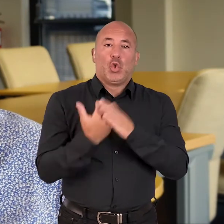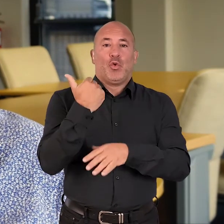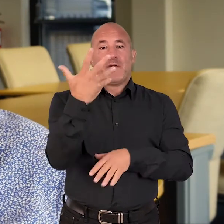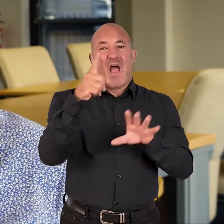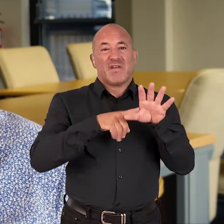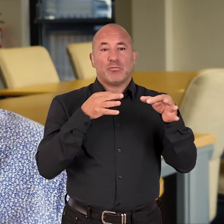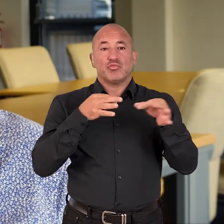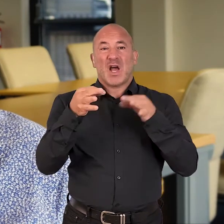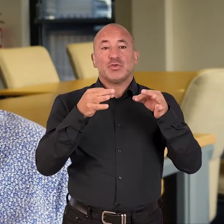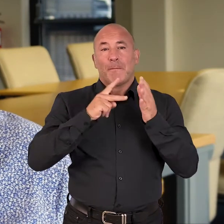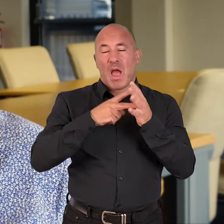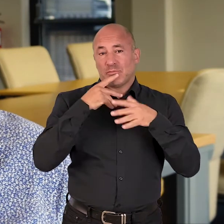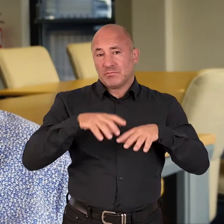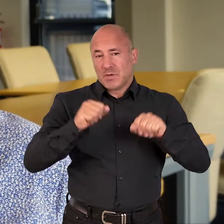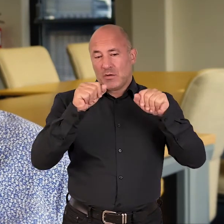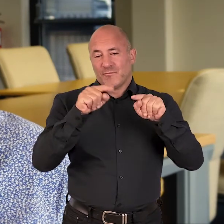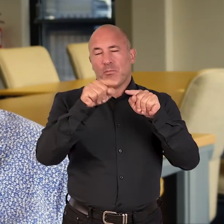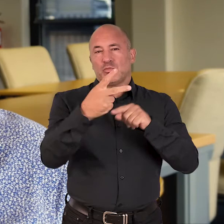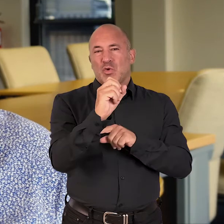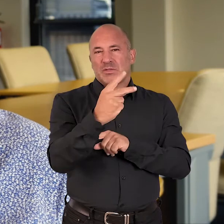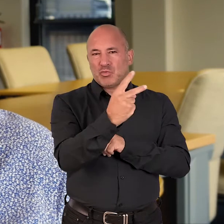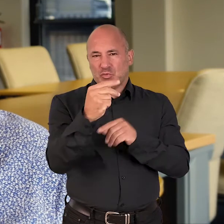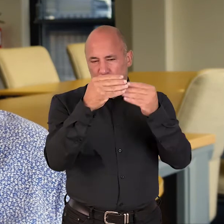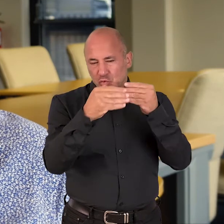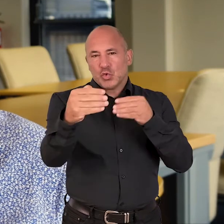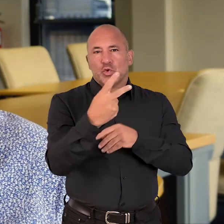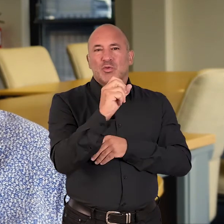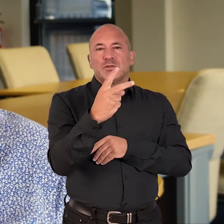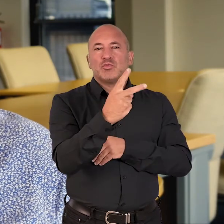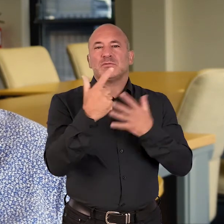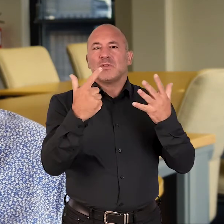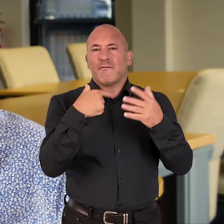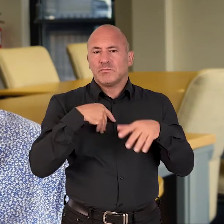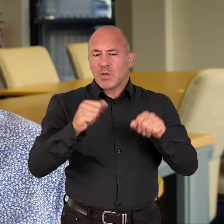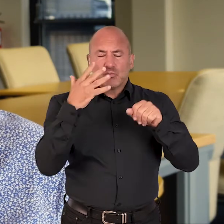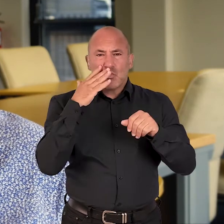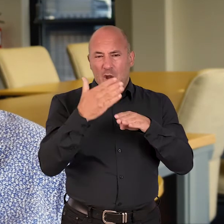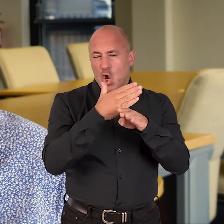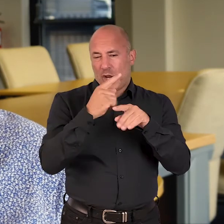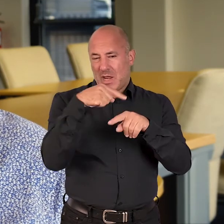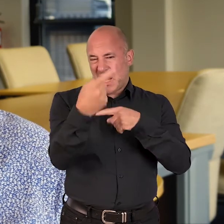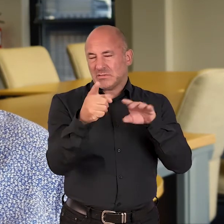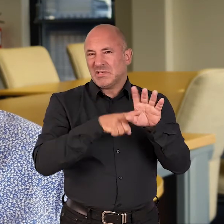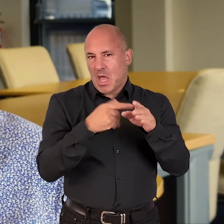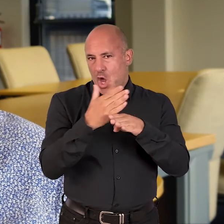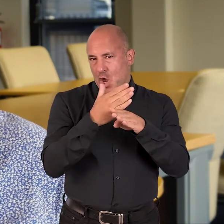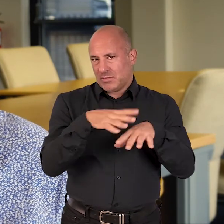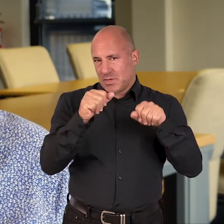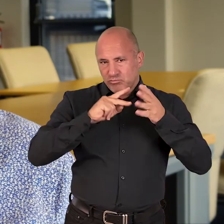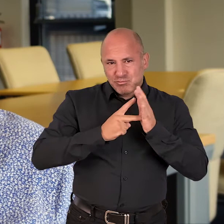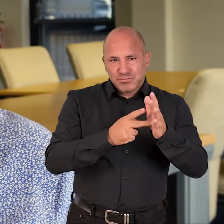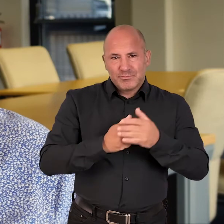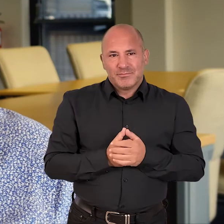of developing our new 5-year strategic plan from 2022 to 2027 early next